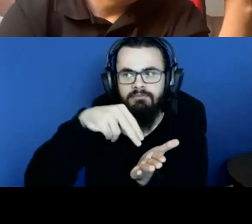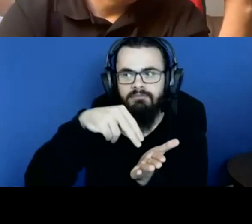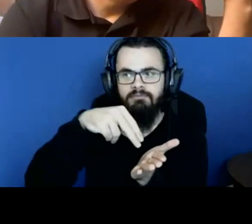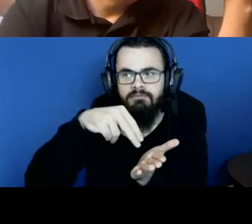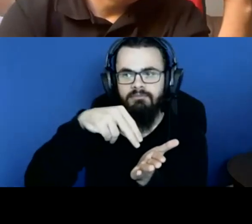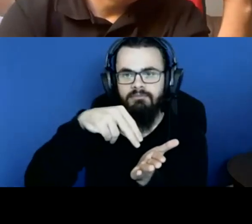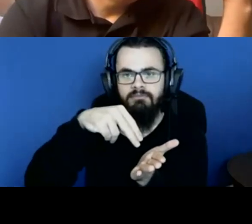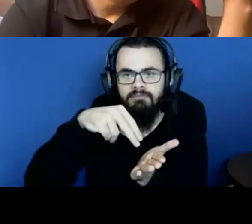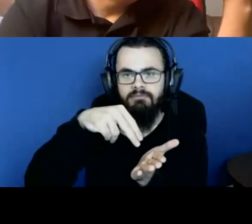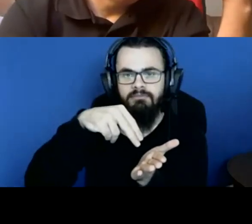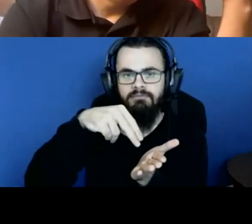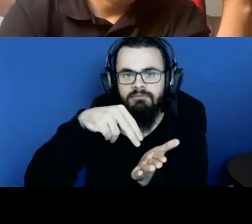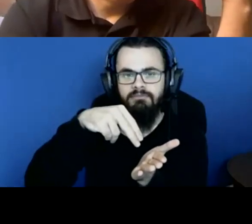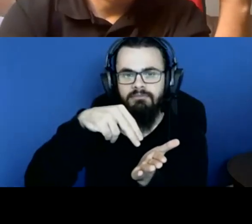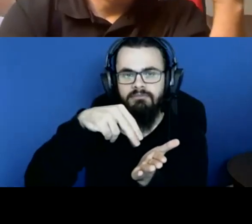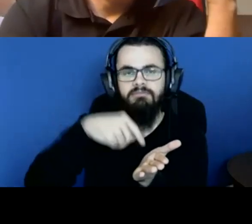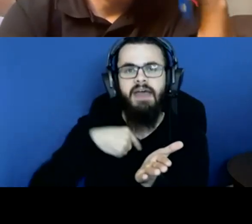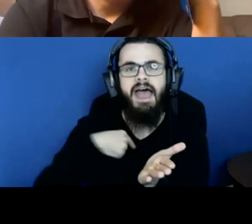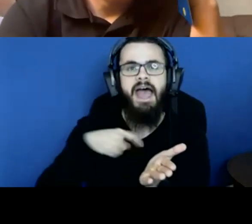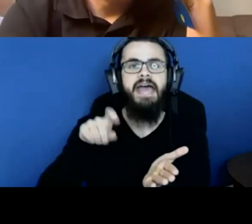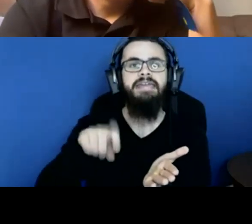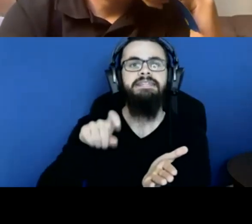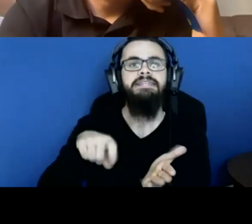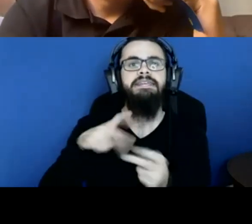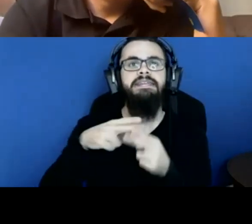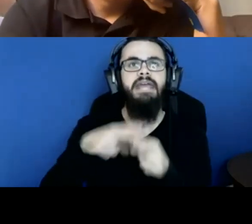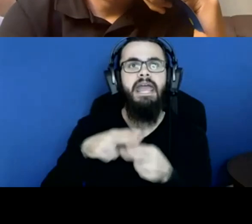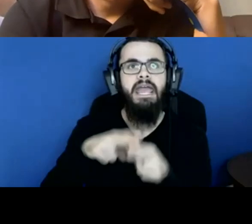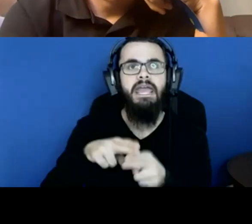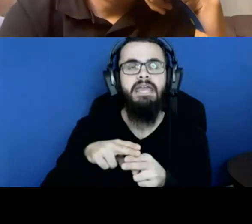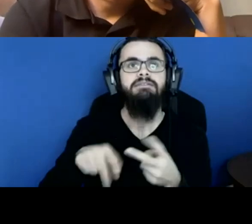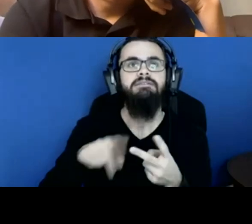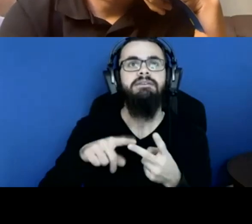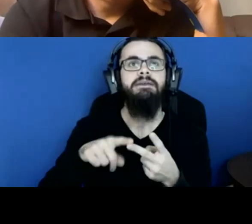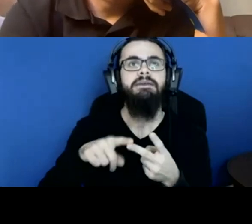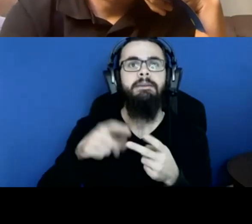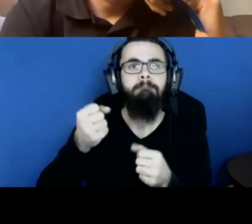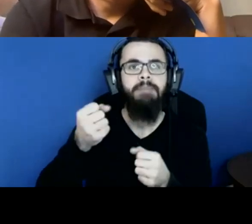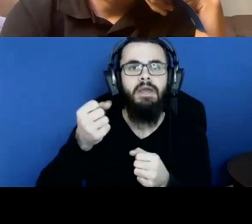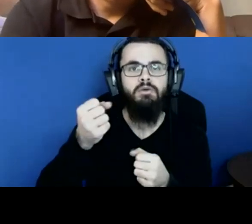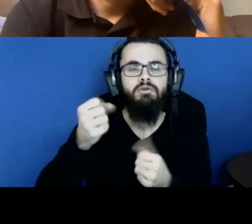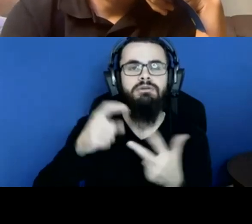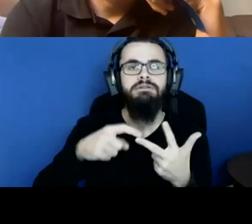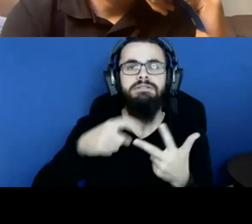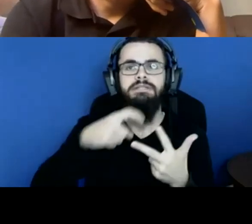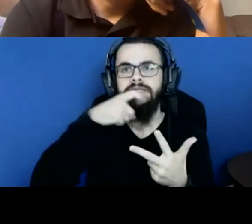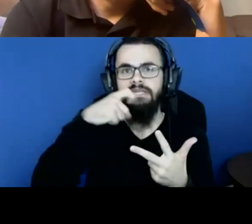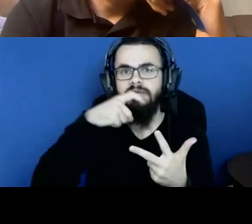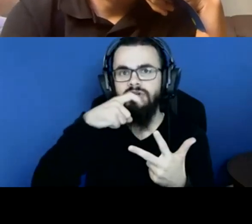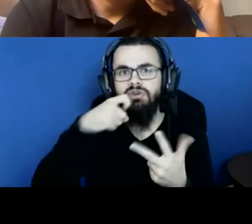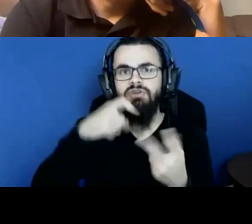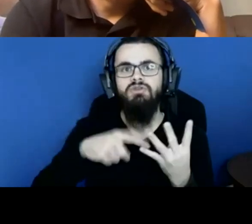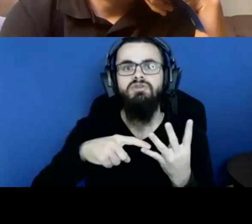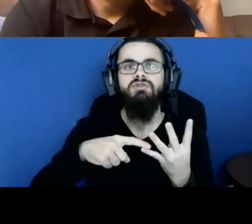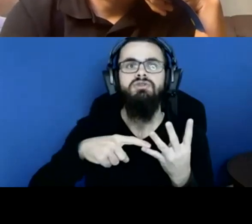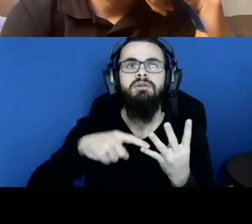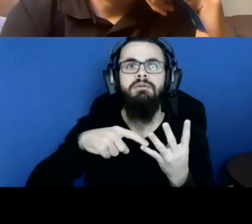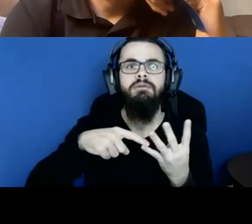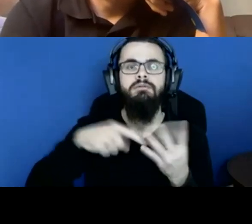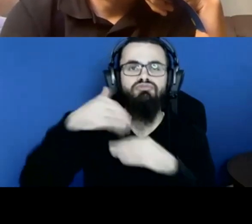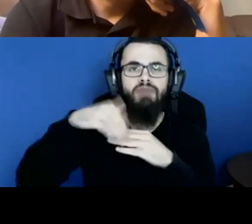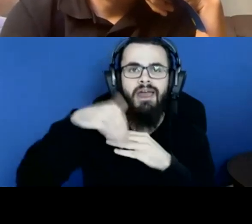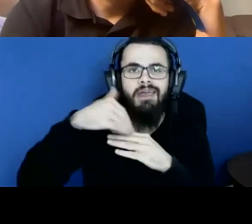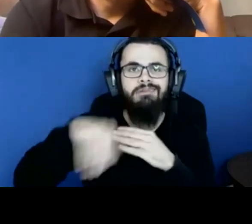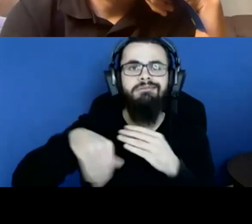I need egg, milk, cereal, bread, hot dog buns,